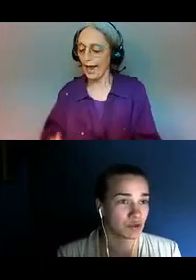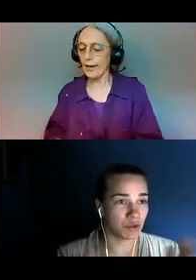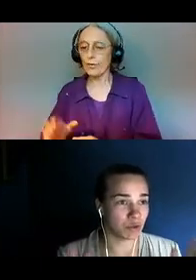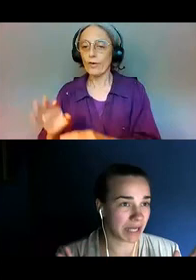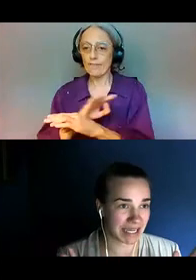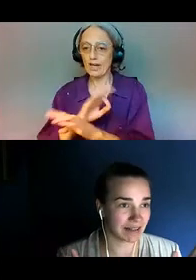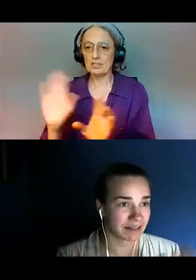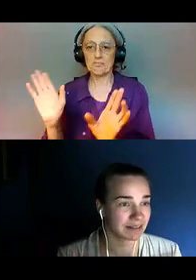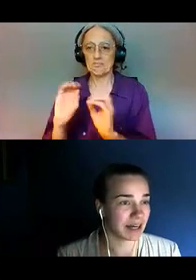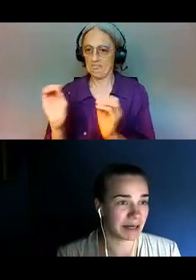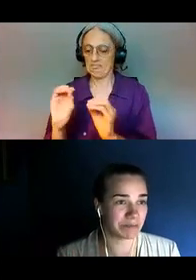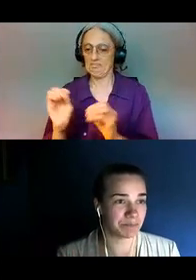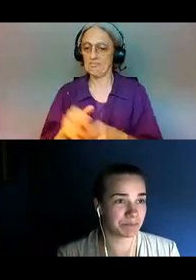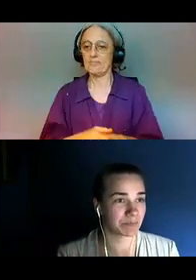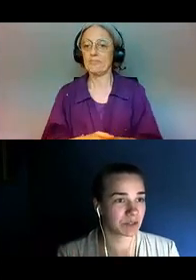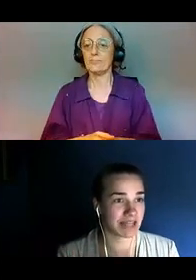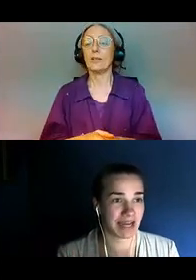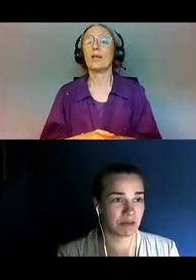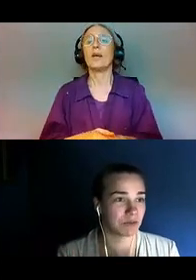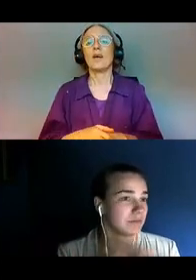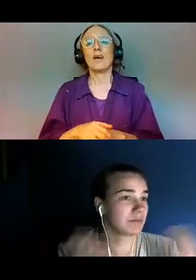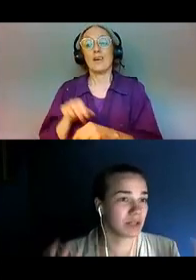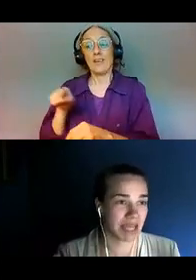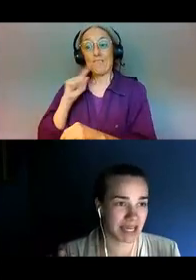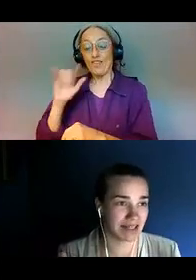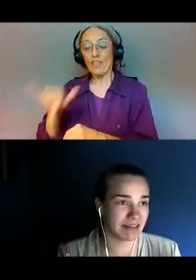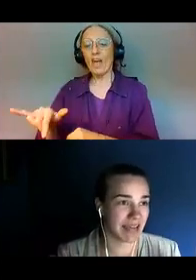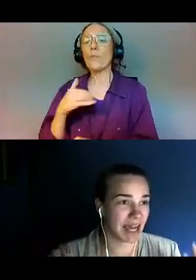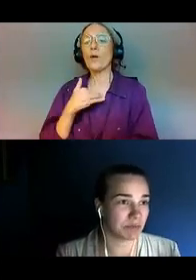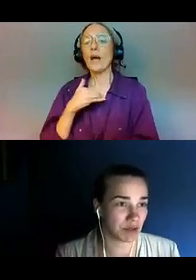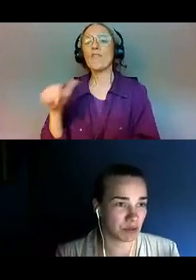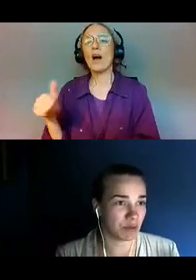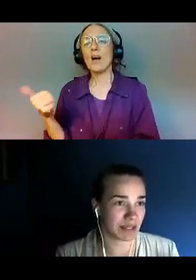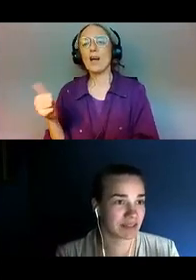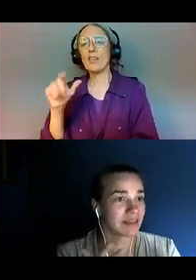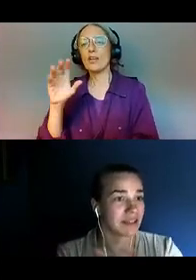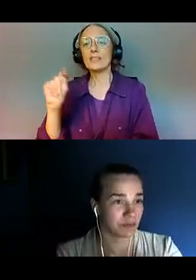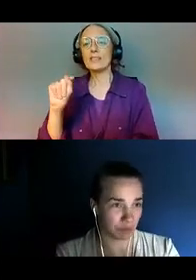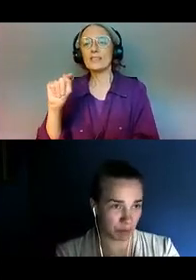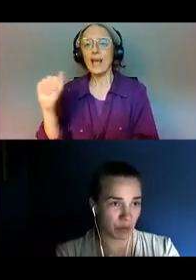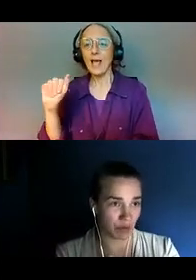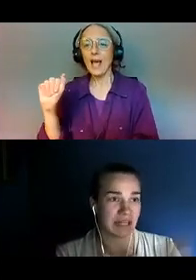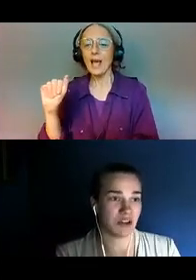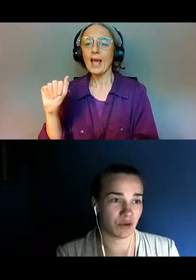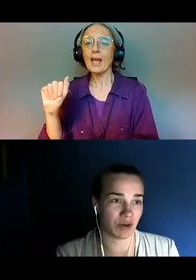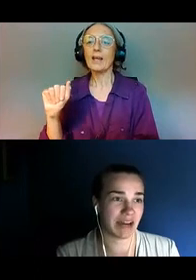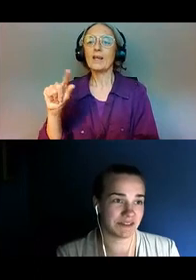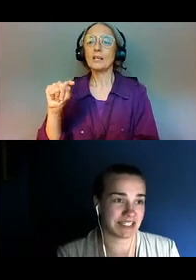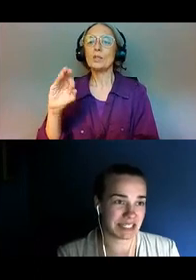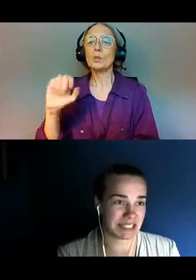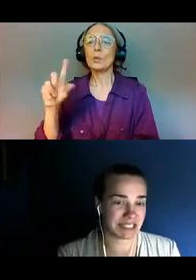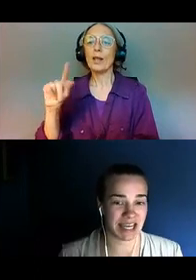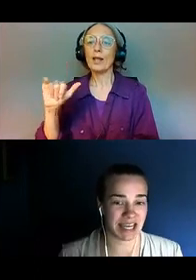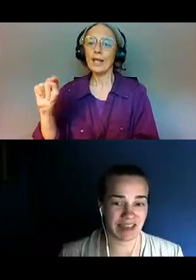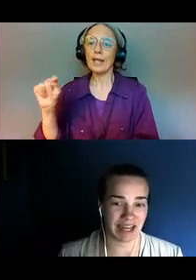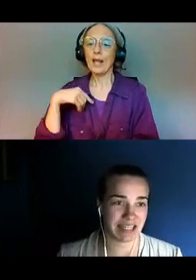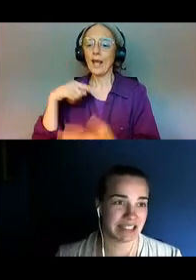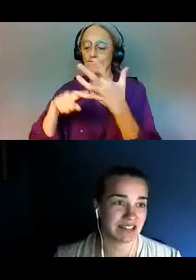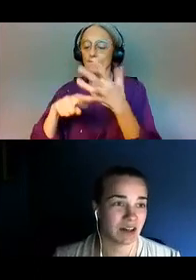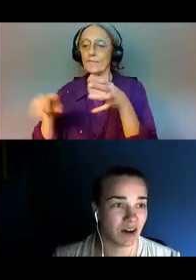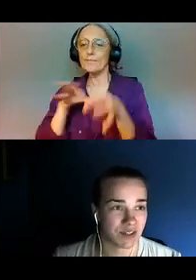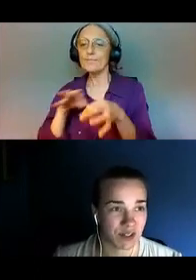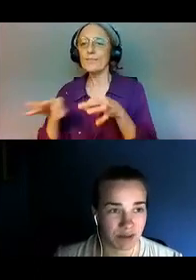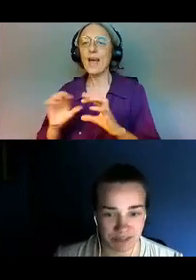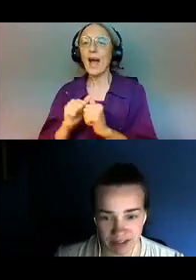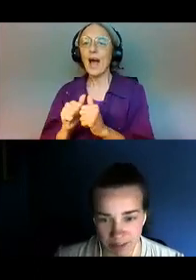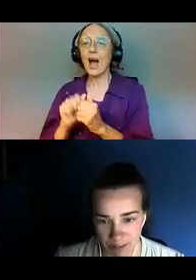TA toolkit that can help you with reporting your FTEs, and that